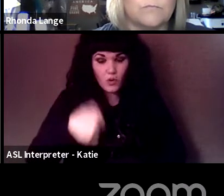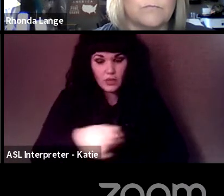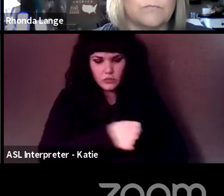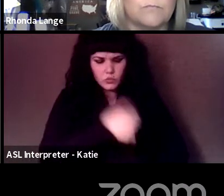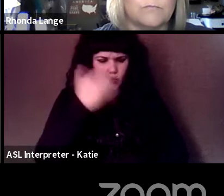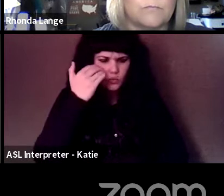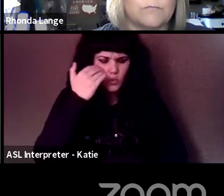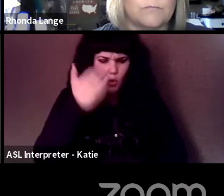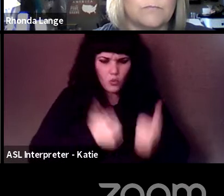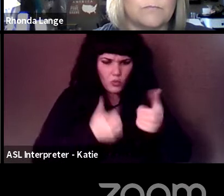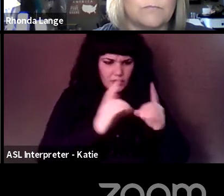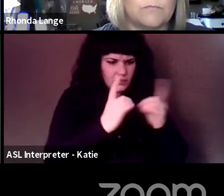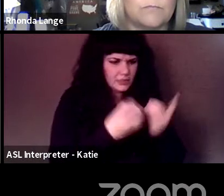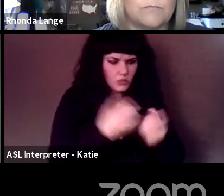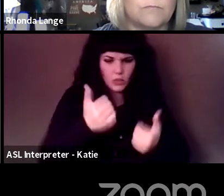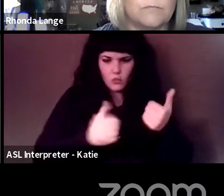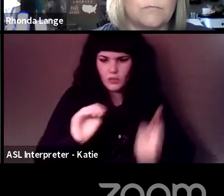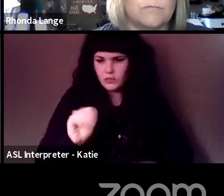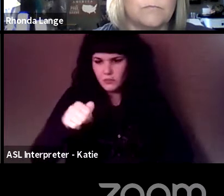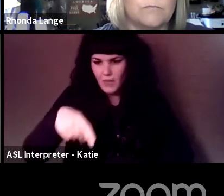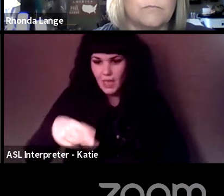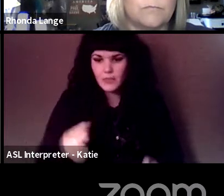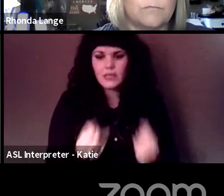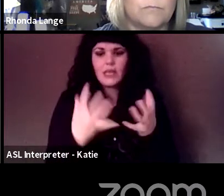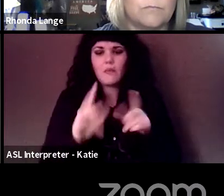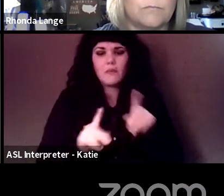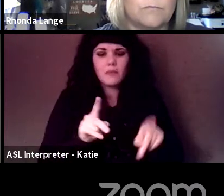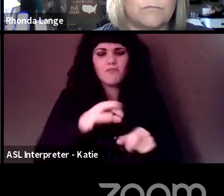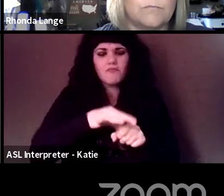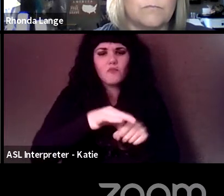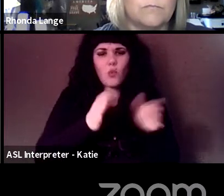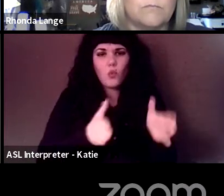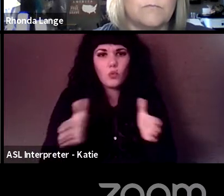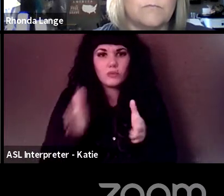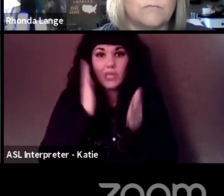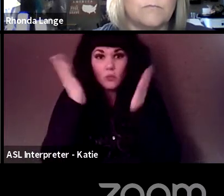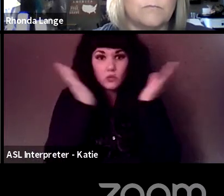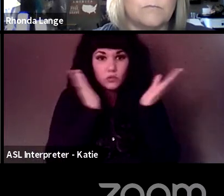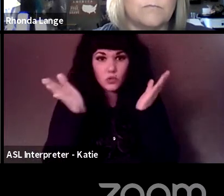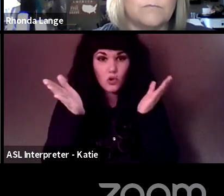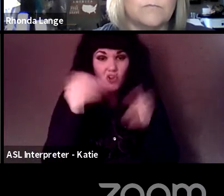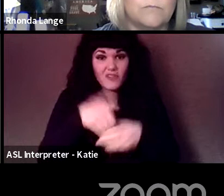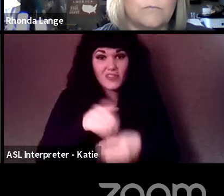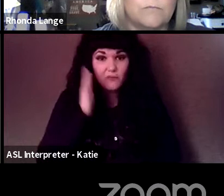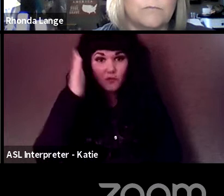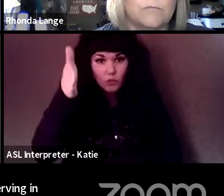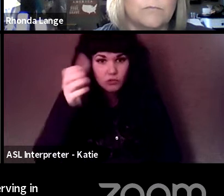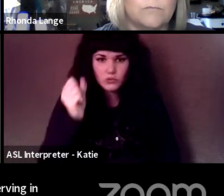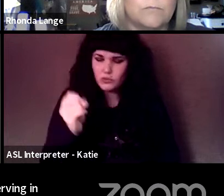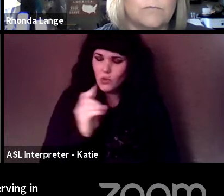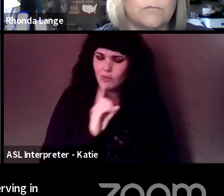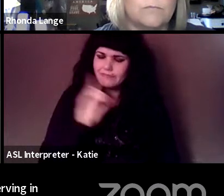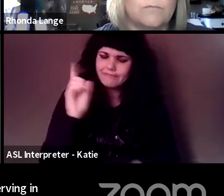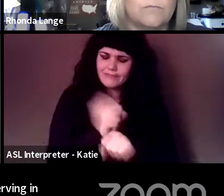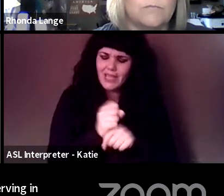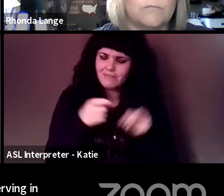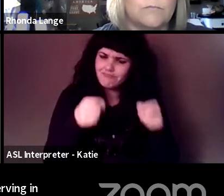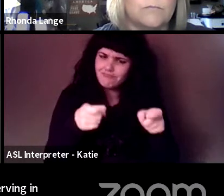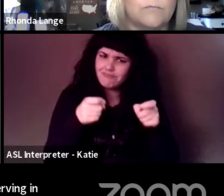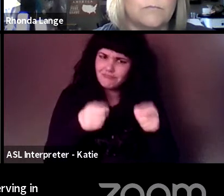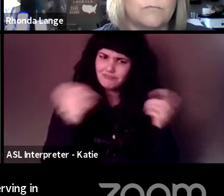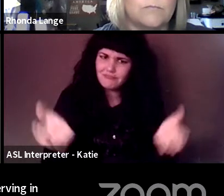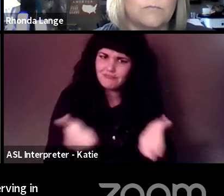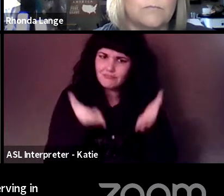many constituents that they will be serving in the future. So I would certainly encourage the